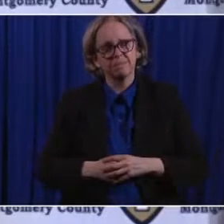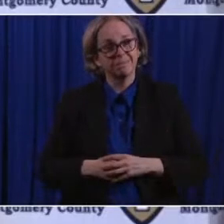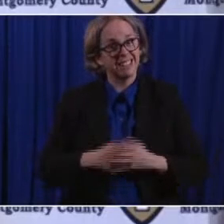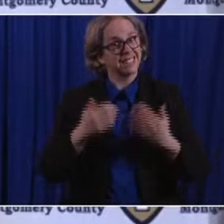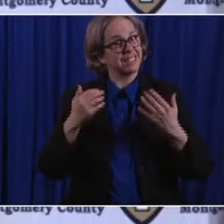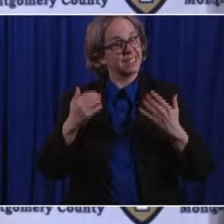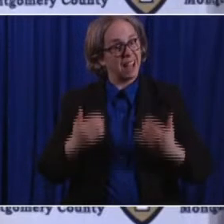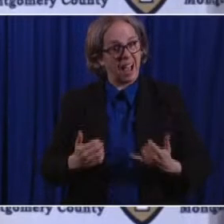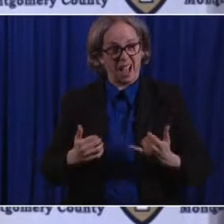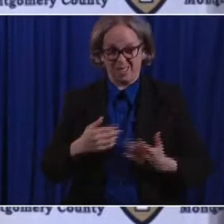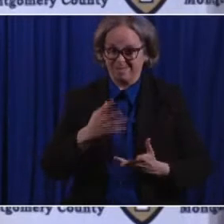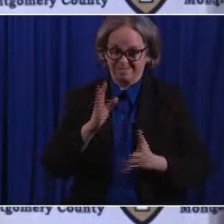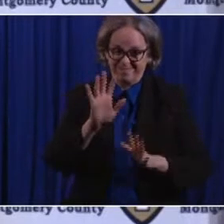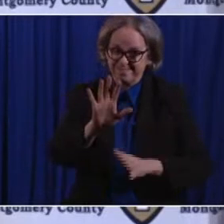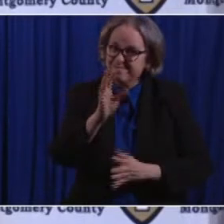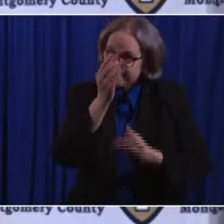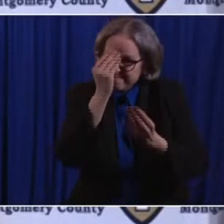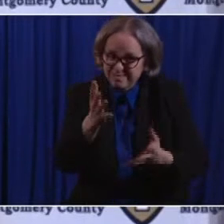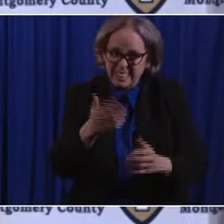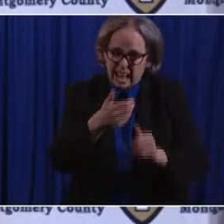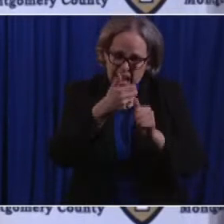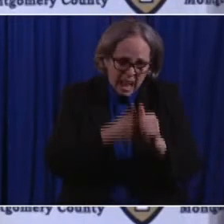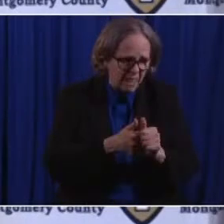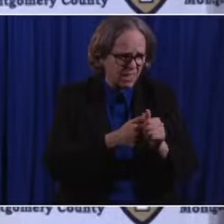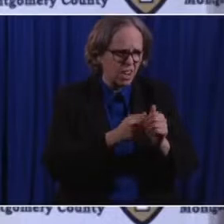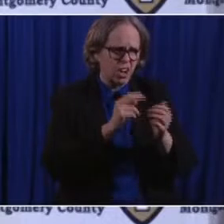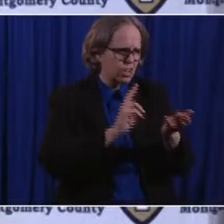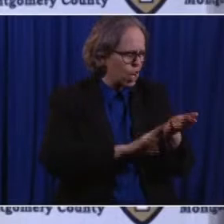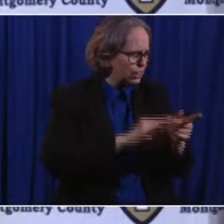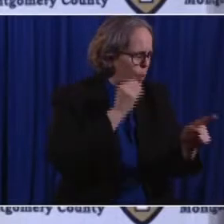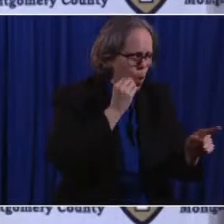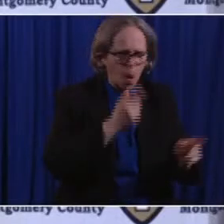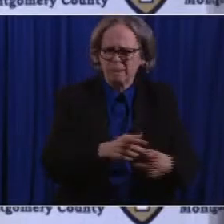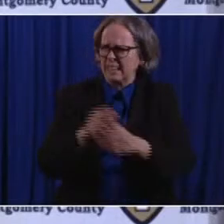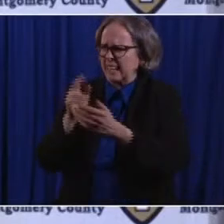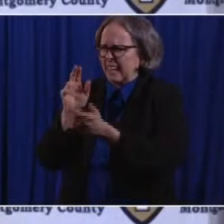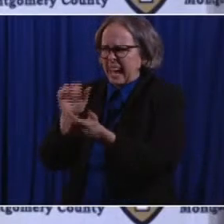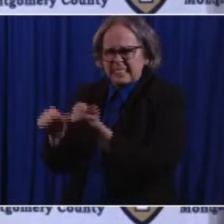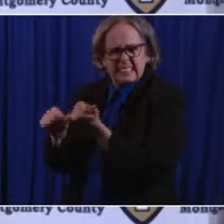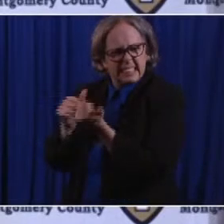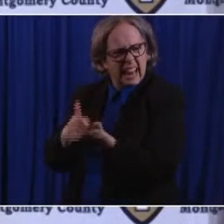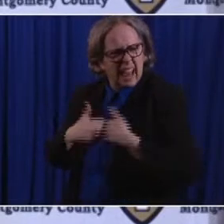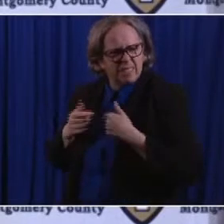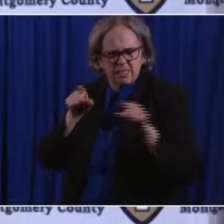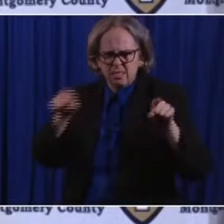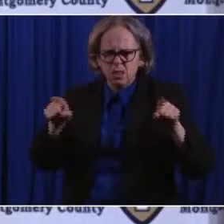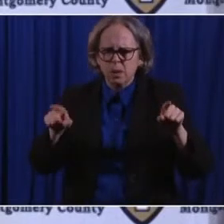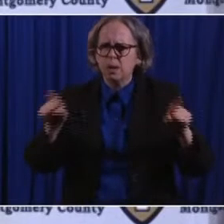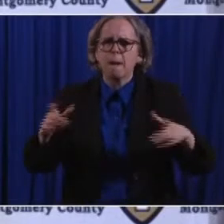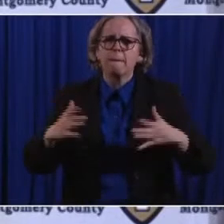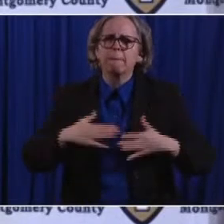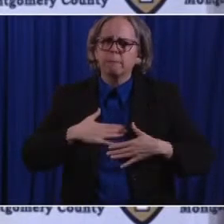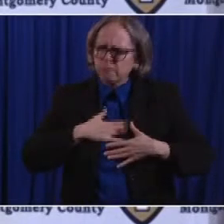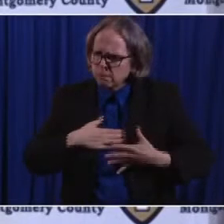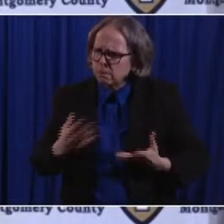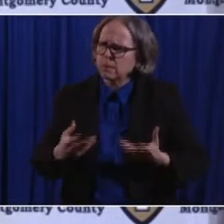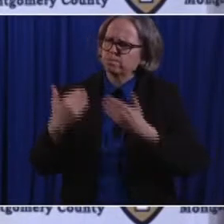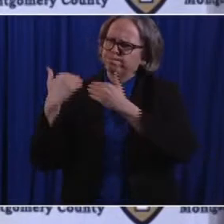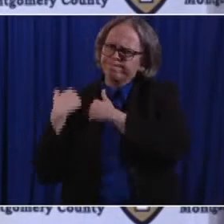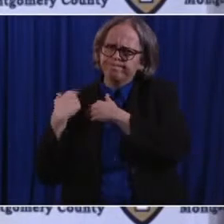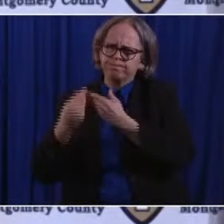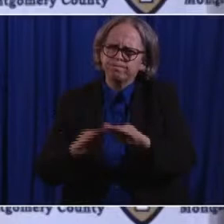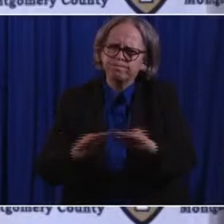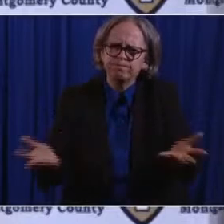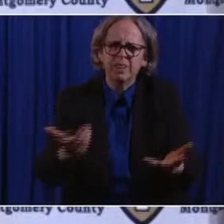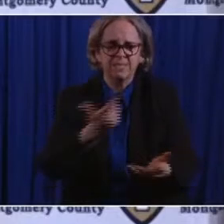facility needs to offer ongoing vaccination clinics, whether that is through the Ohio COVID-19 Vaccination Maintenance Program, which is what we